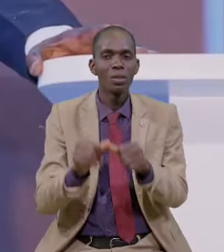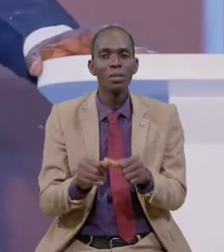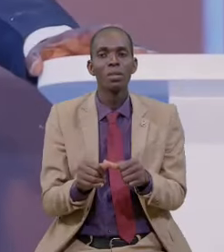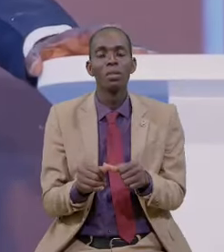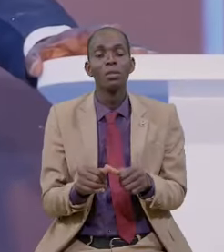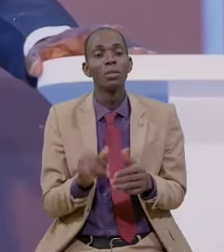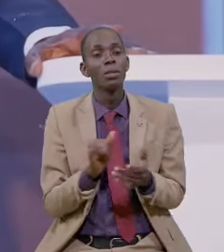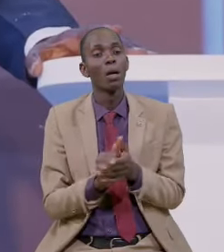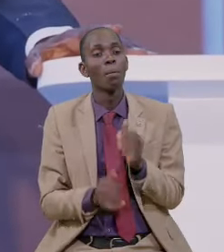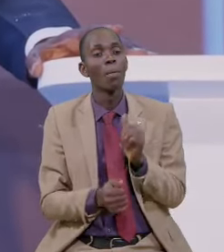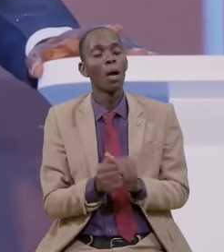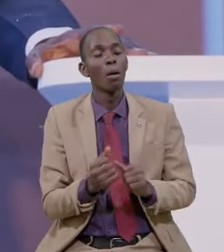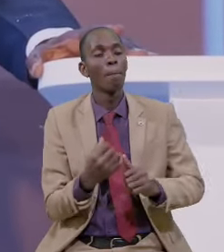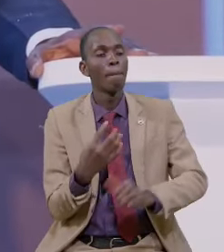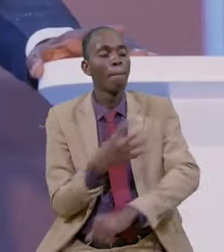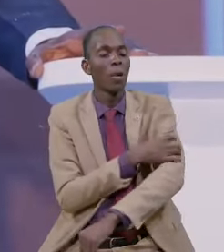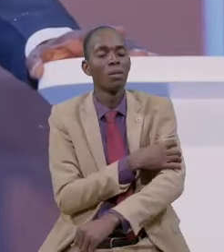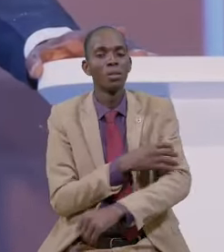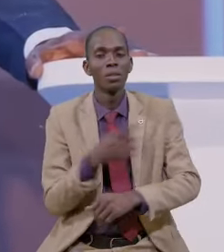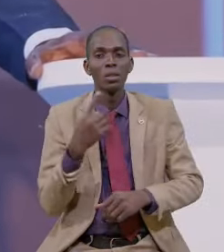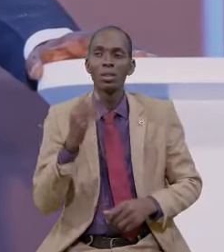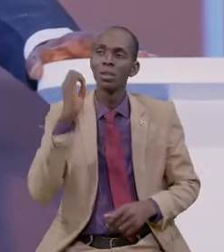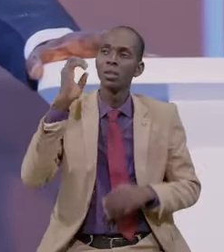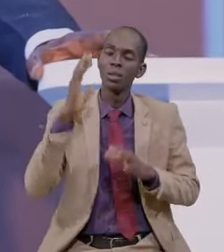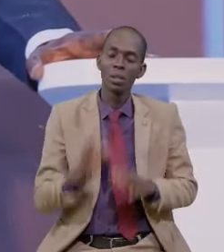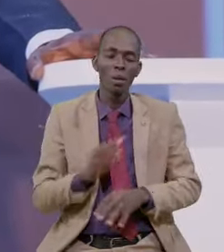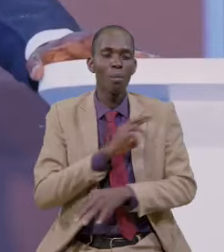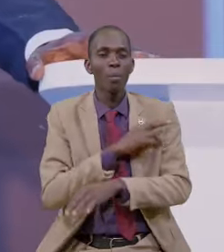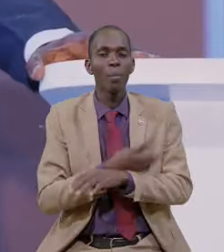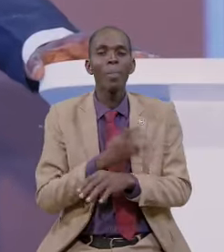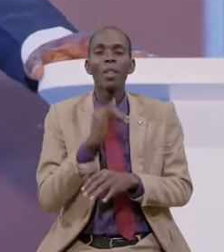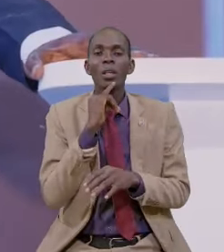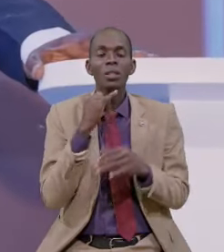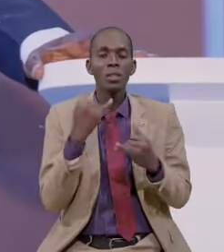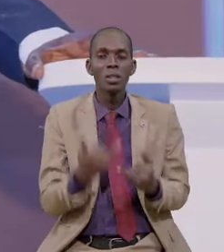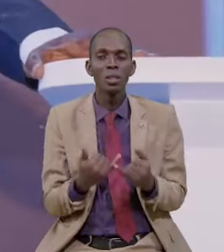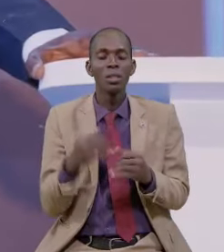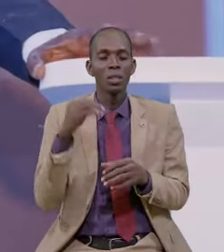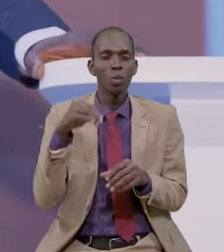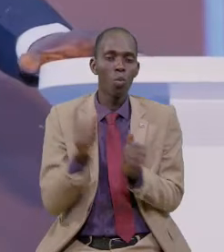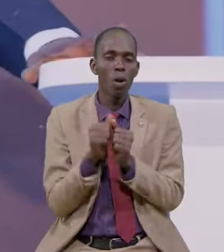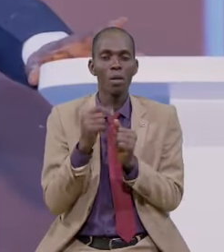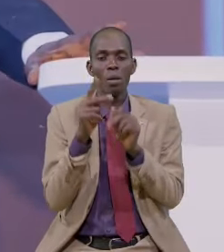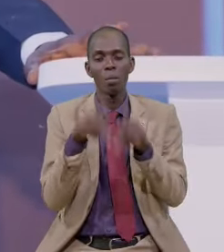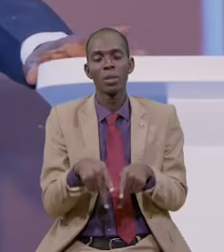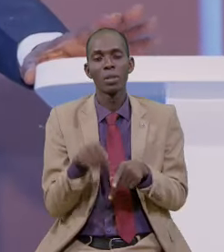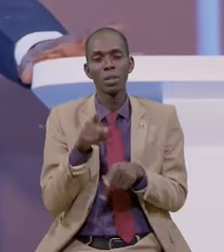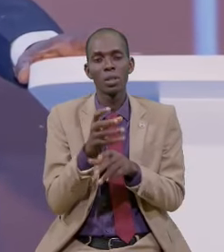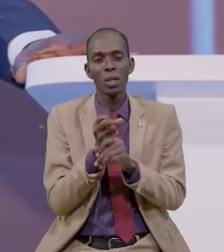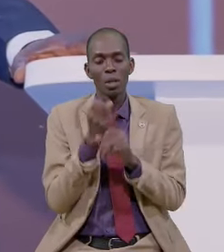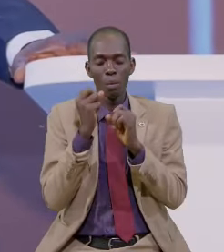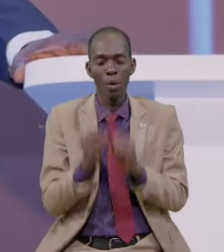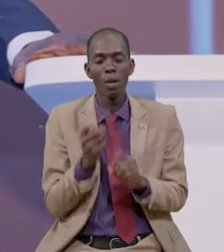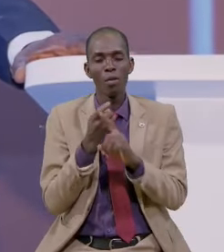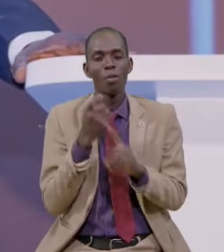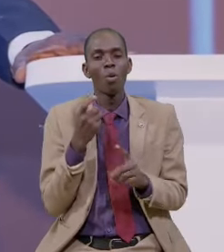Powerful, Evangelist Mighty, is now with the one he got the power from. What does it